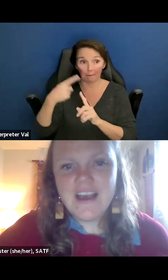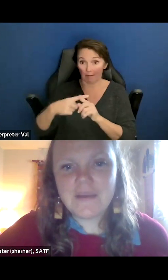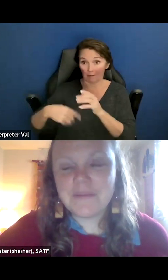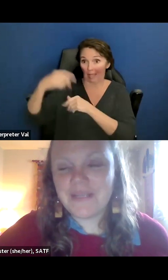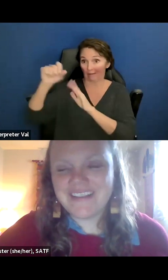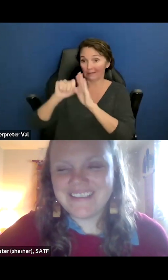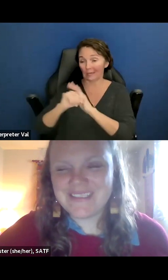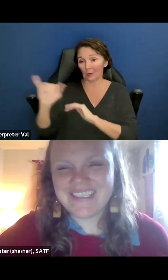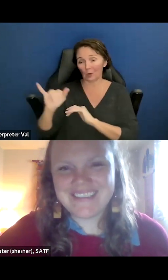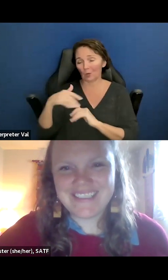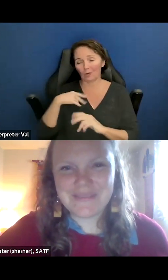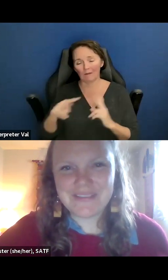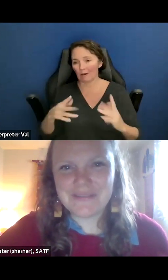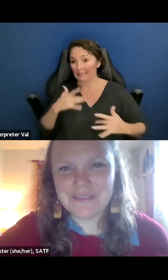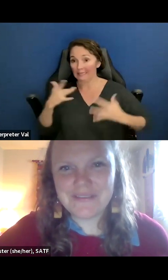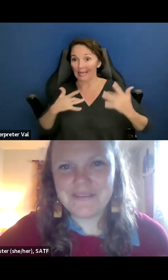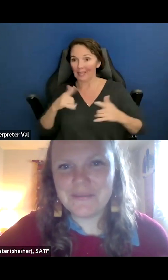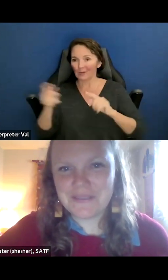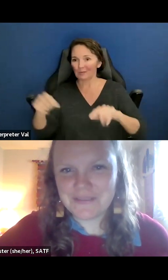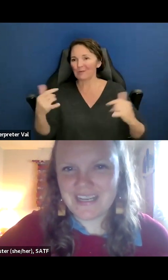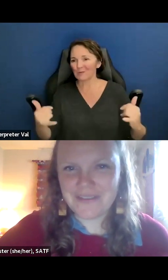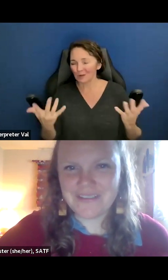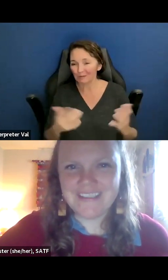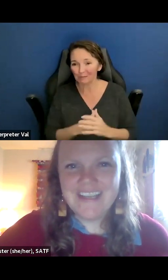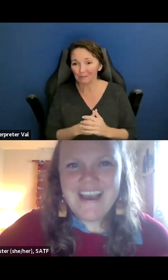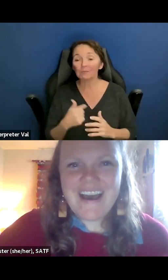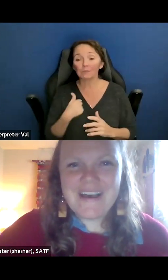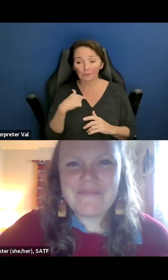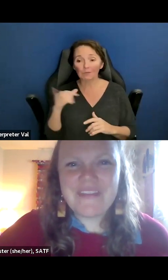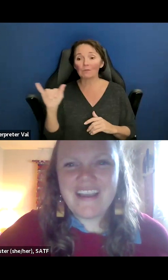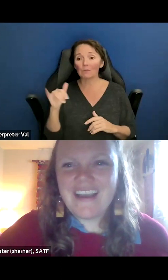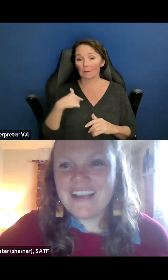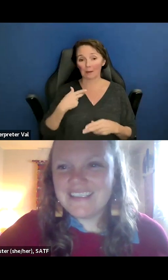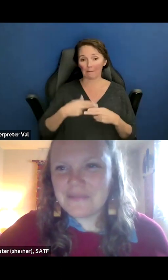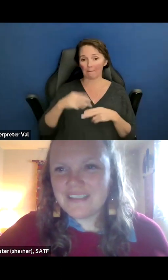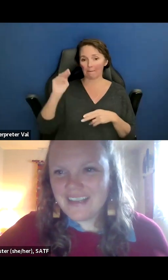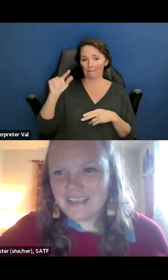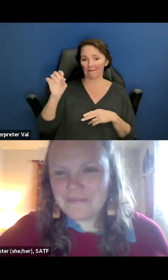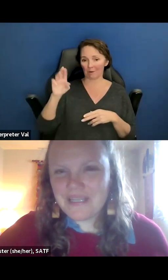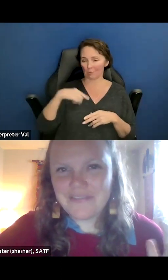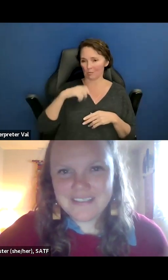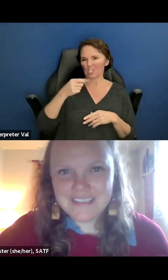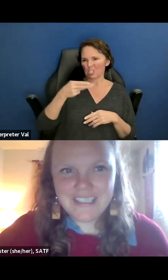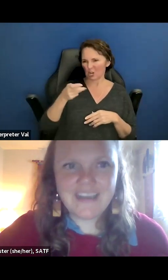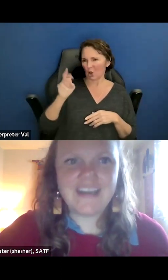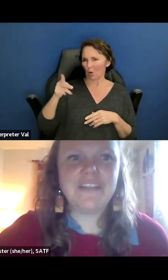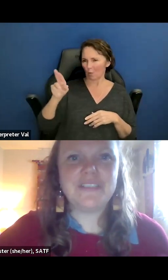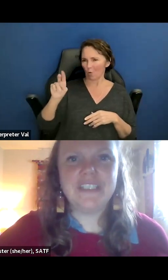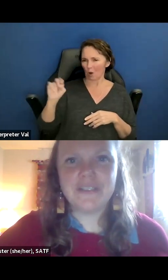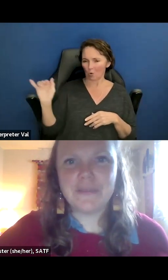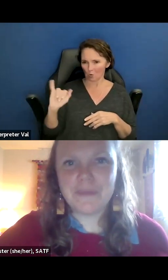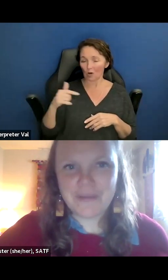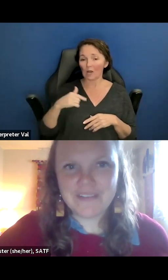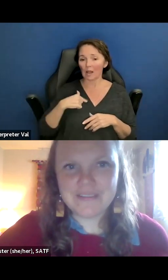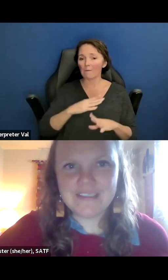state and beyond outside of the state as well. So we're super stoked to have you all. I as well am Meg Foster. I use